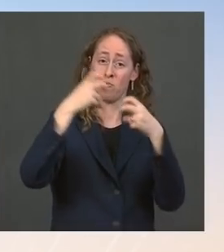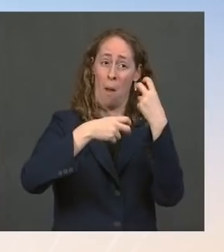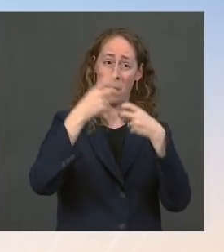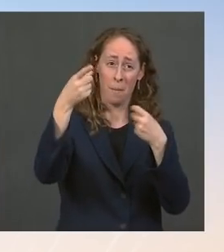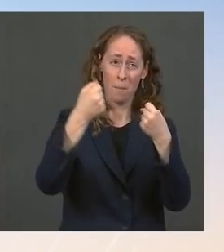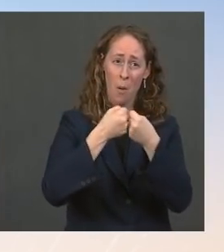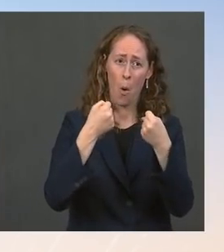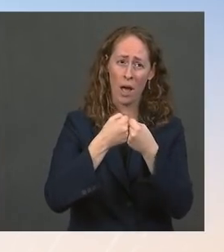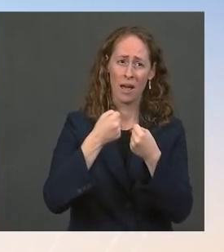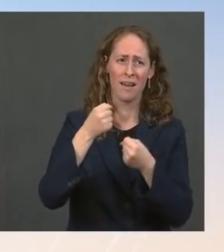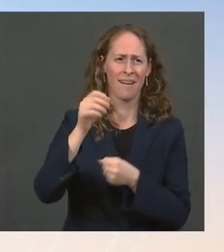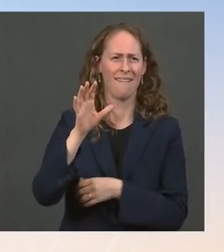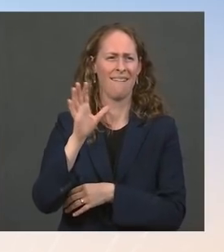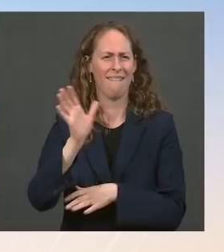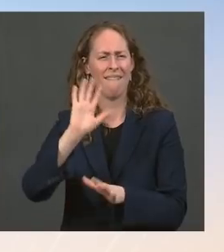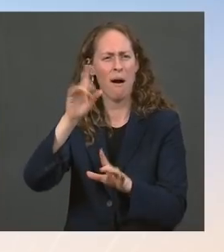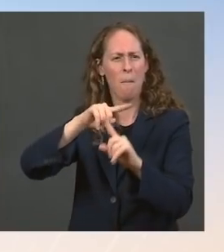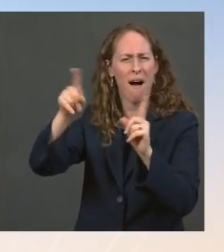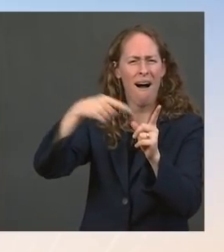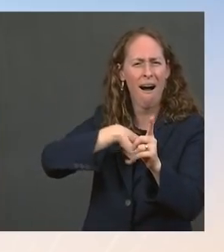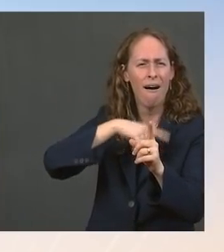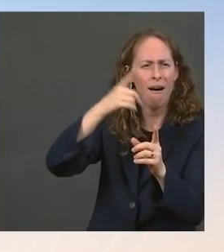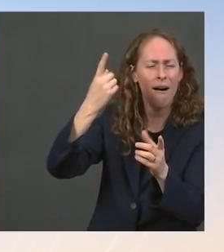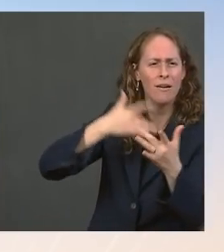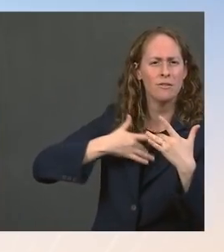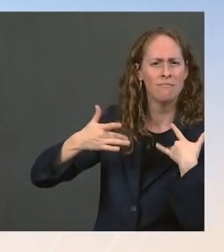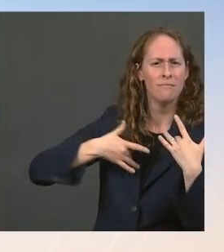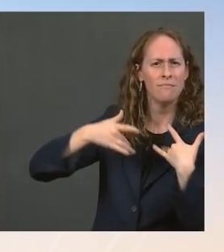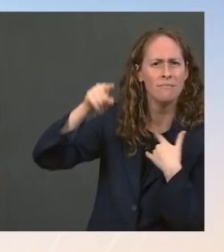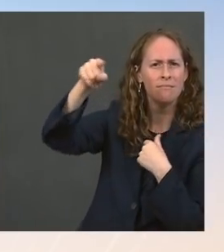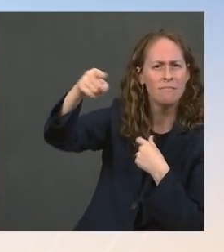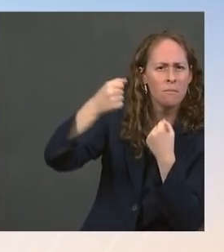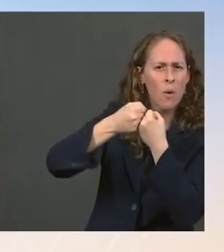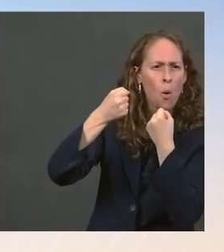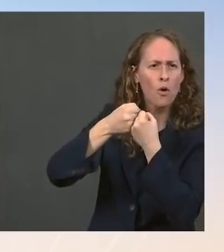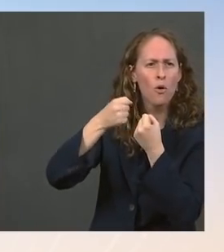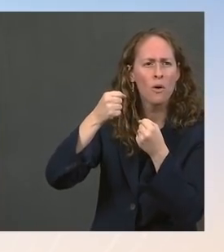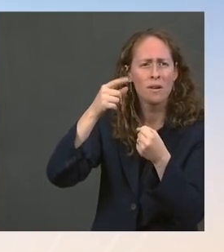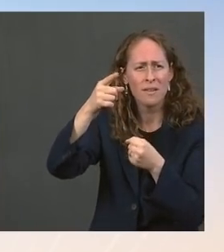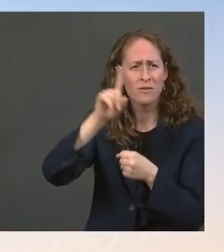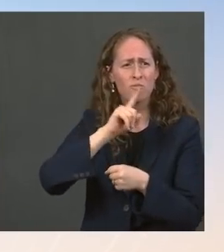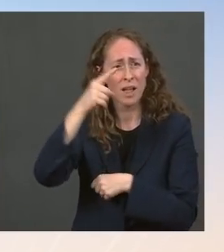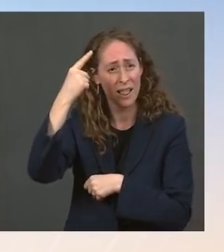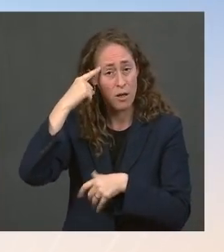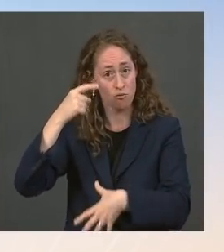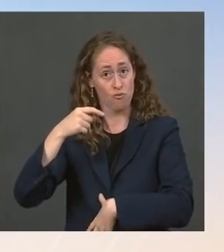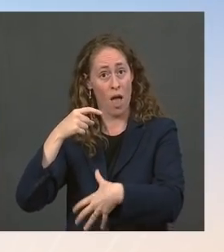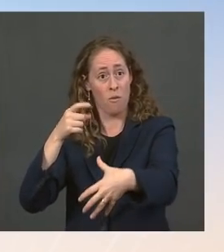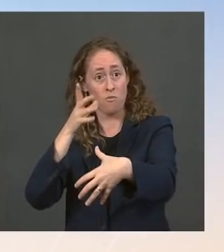of keeping the border secured. Do you think